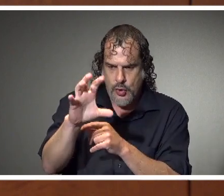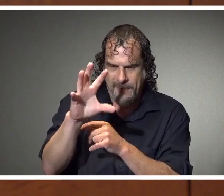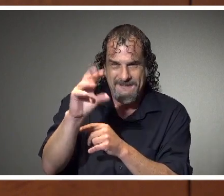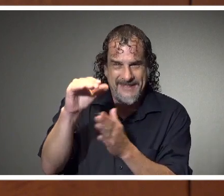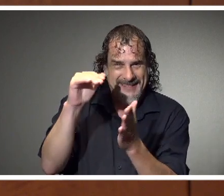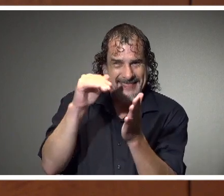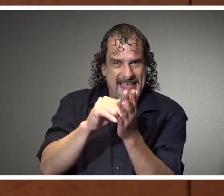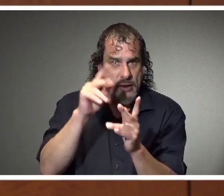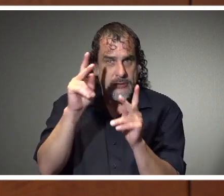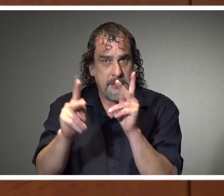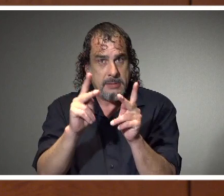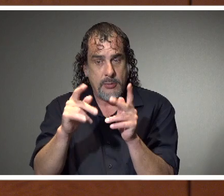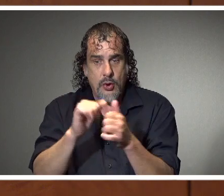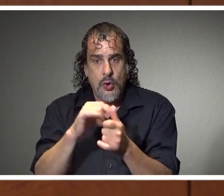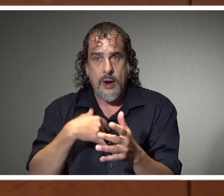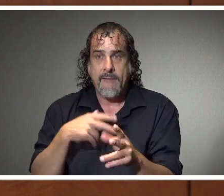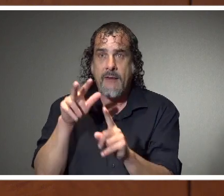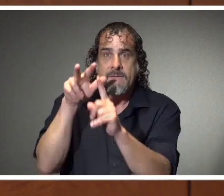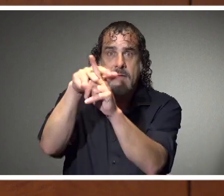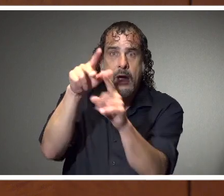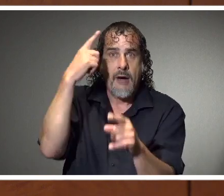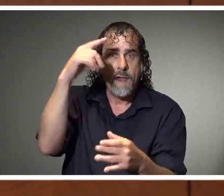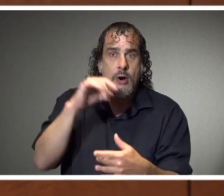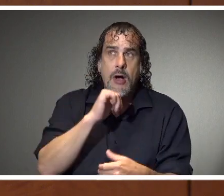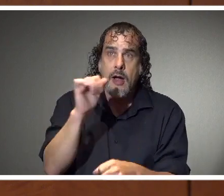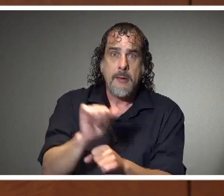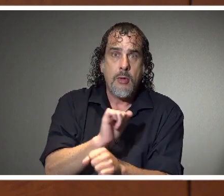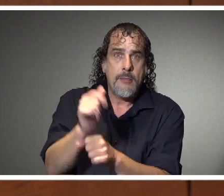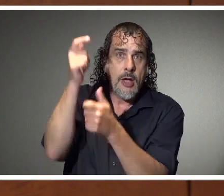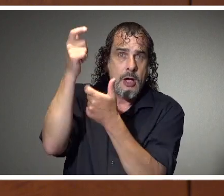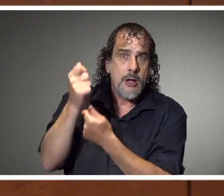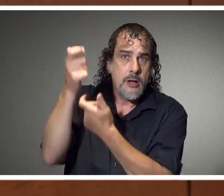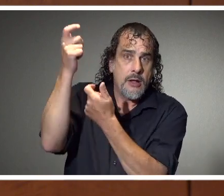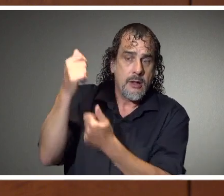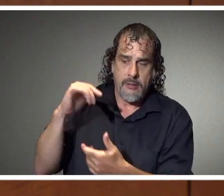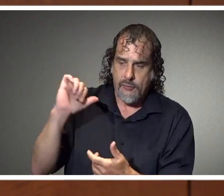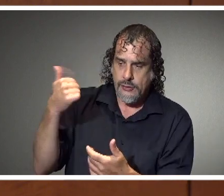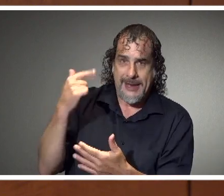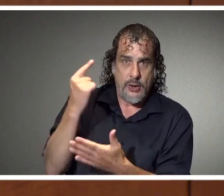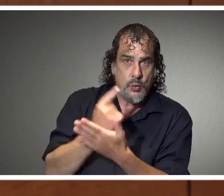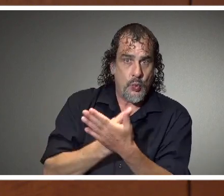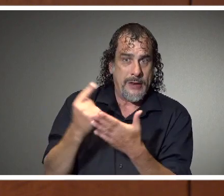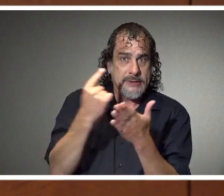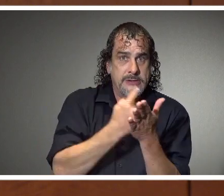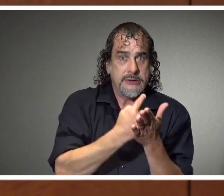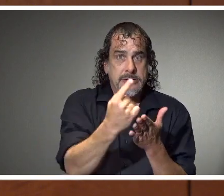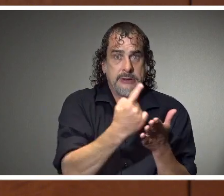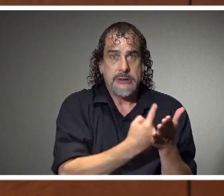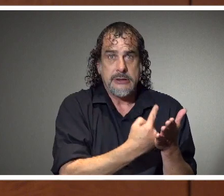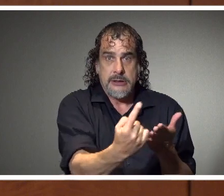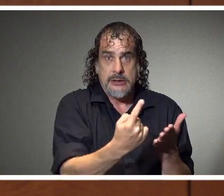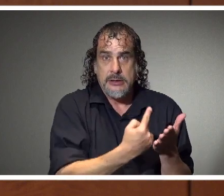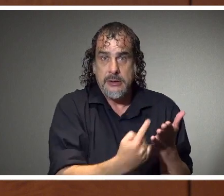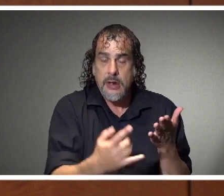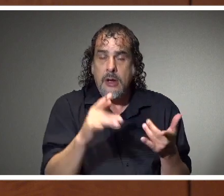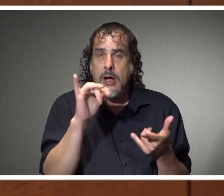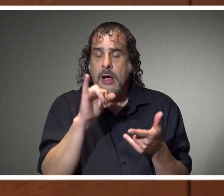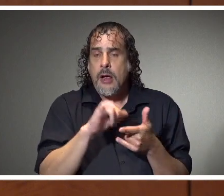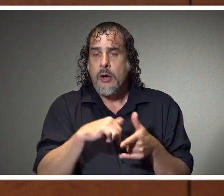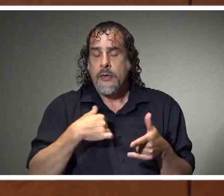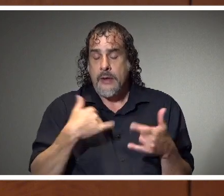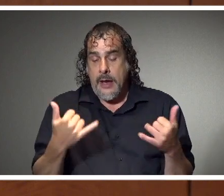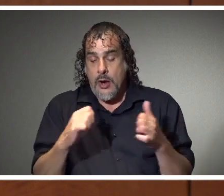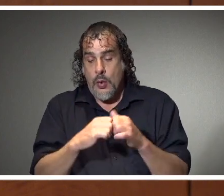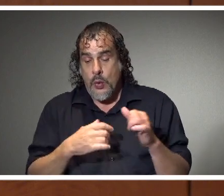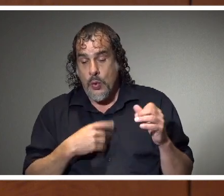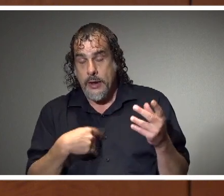250,000 Mississippians who have filed for unemployment insurance over the last 10 weeks. And this is one effort where we can provide